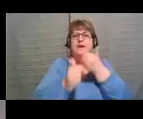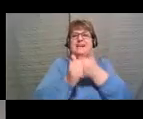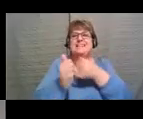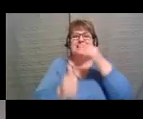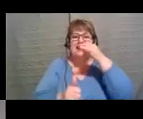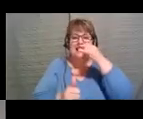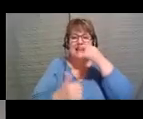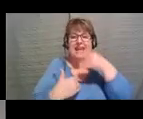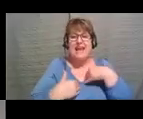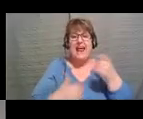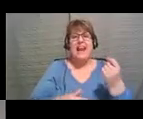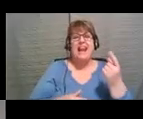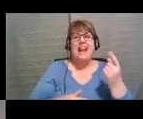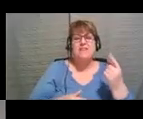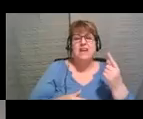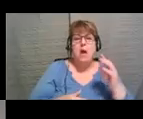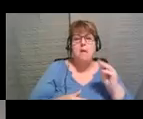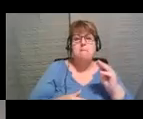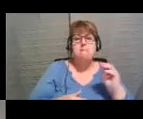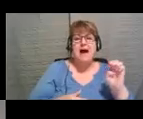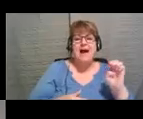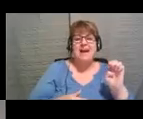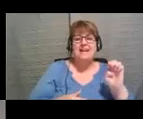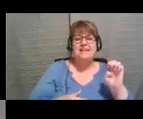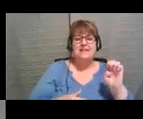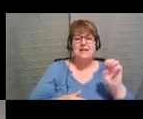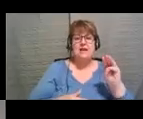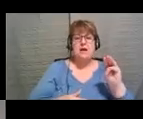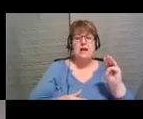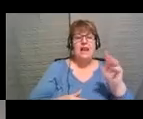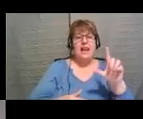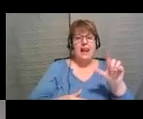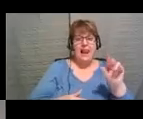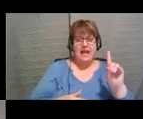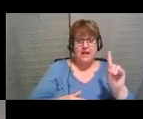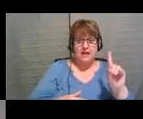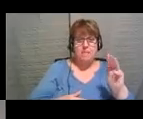planted. And no surprise, it was a nation of amputees.